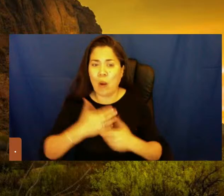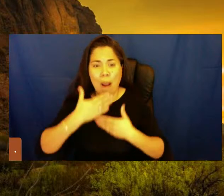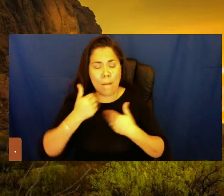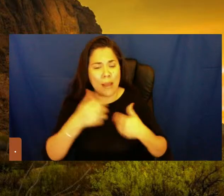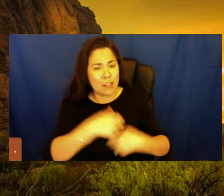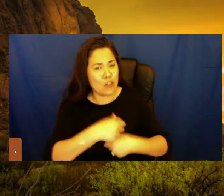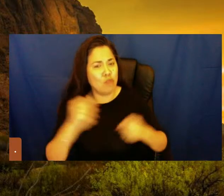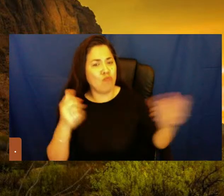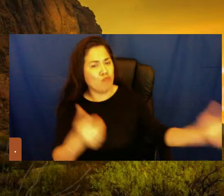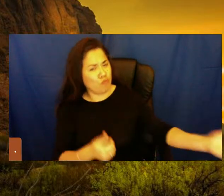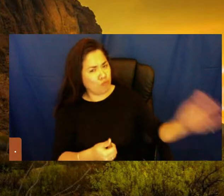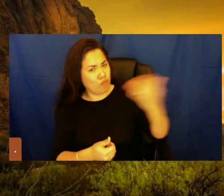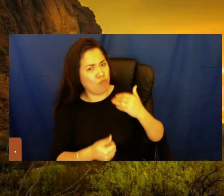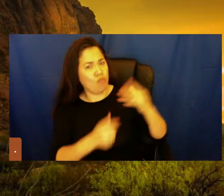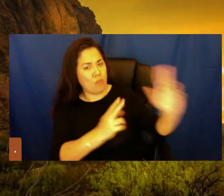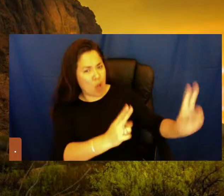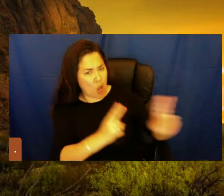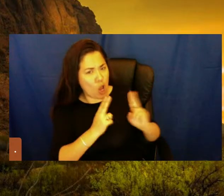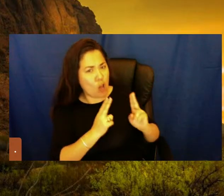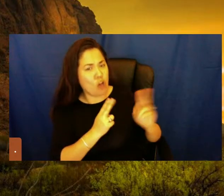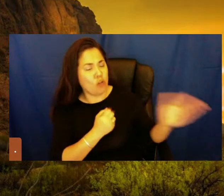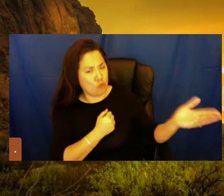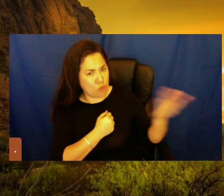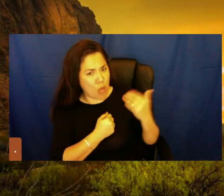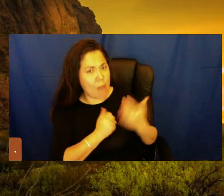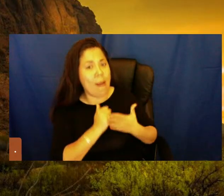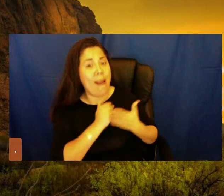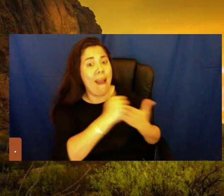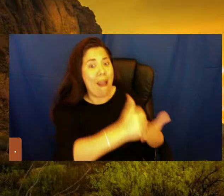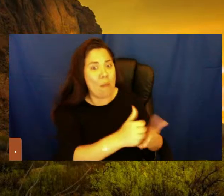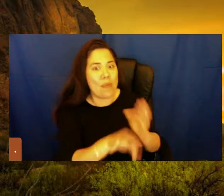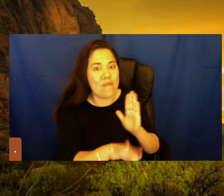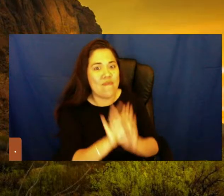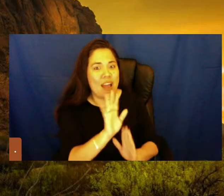those people. Creator, help them find that way to